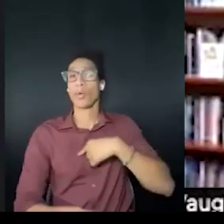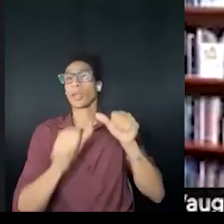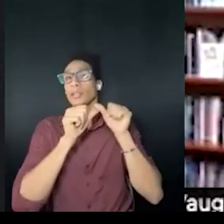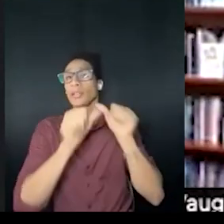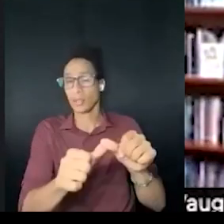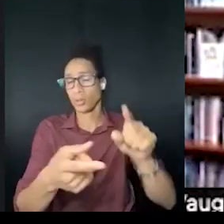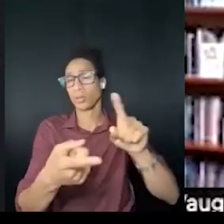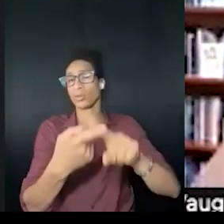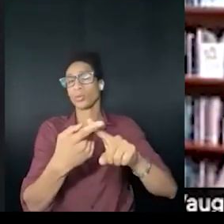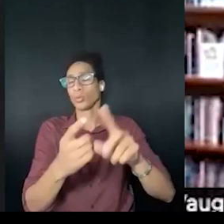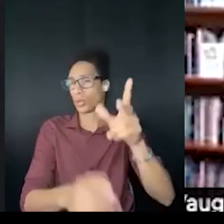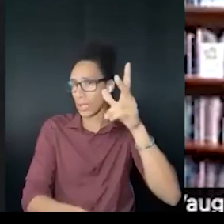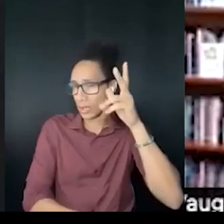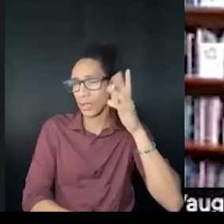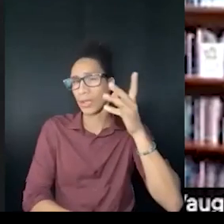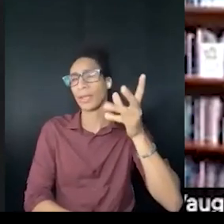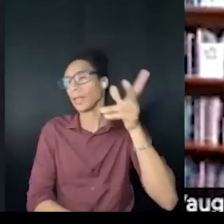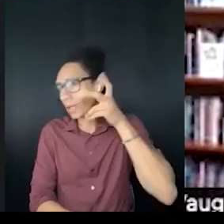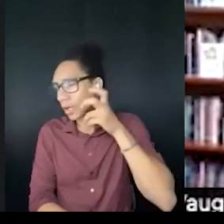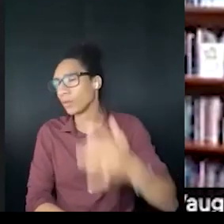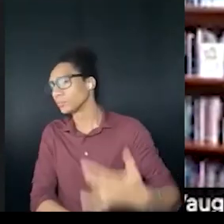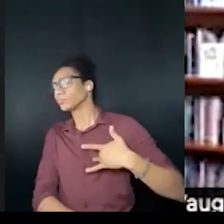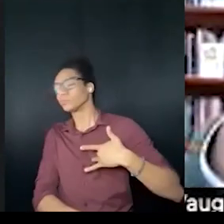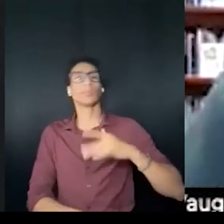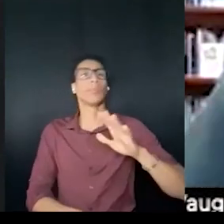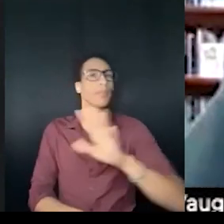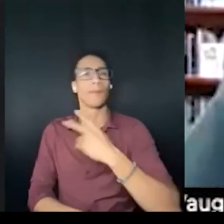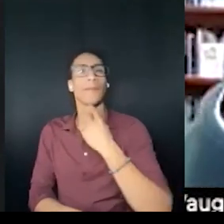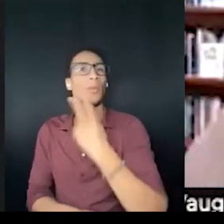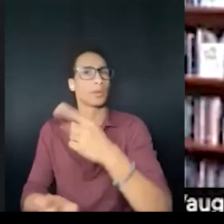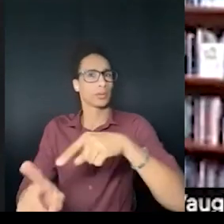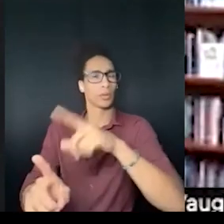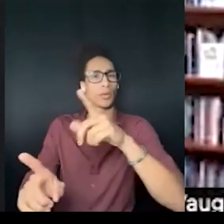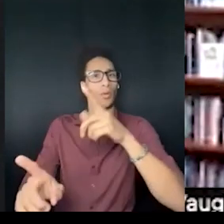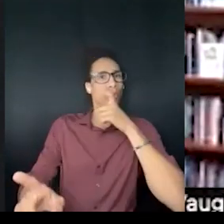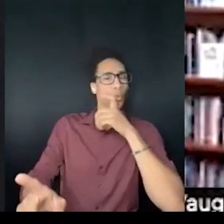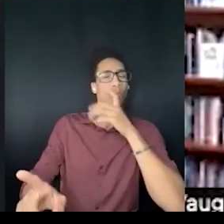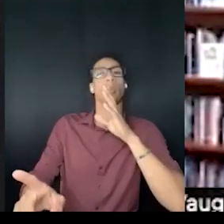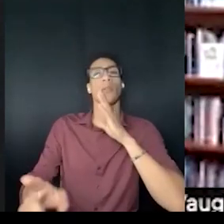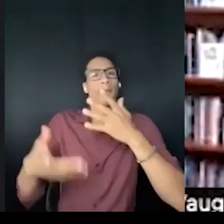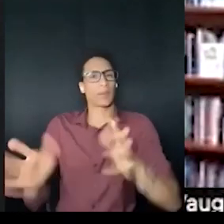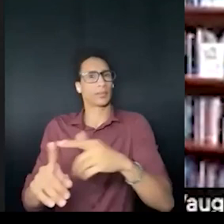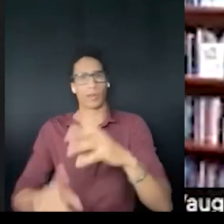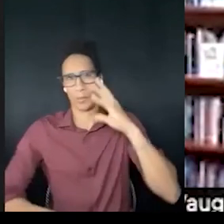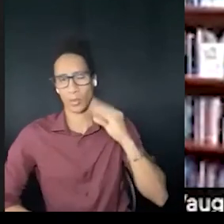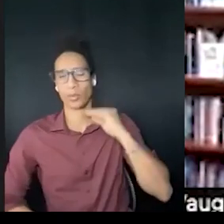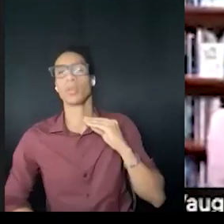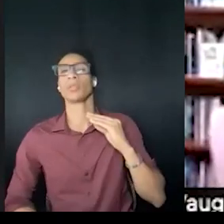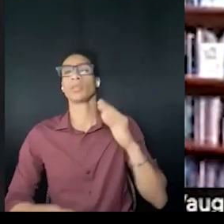voices of Chad and other, you know, families that are directly impacted by this, and to be able to hold those, you